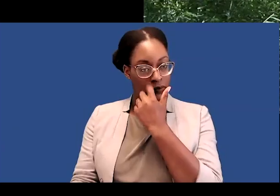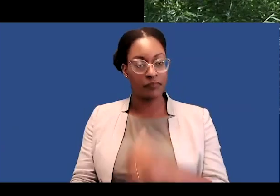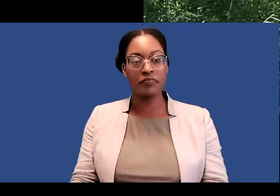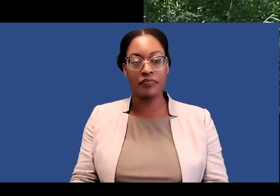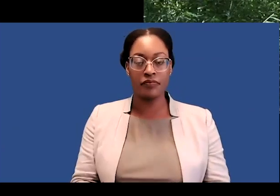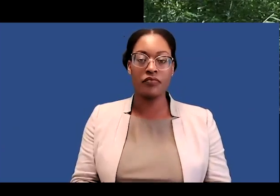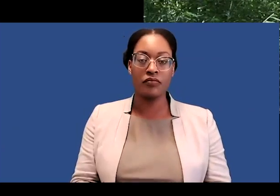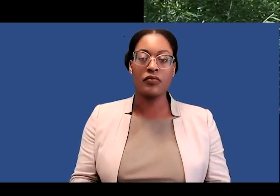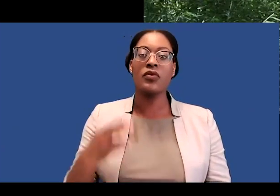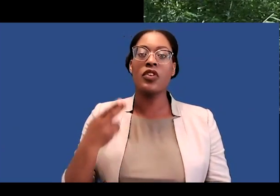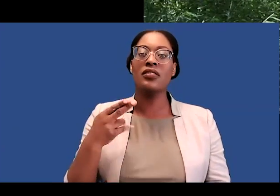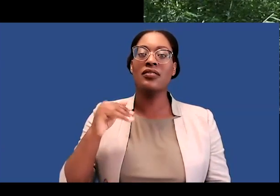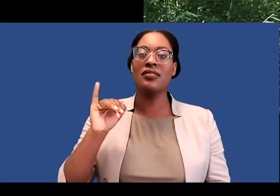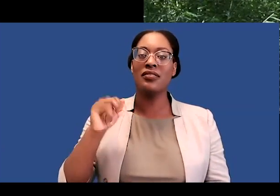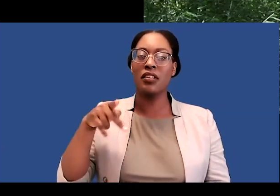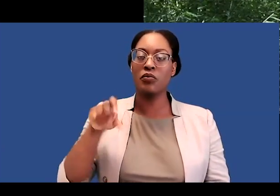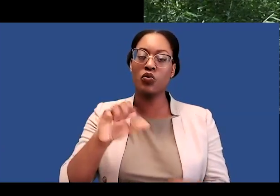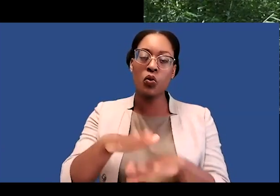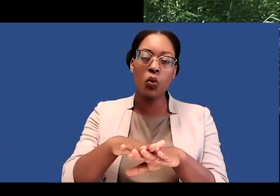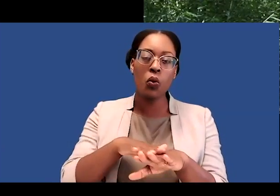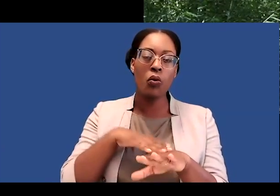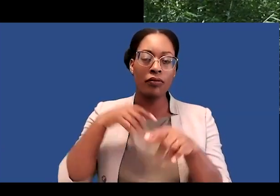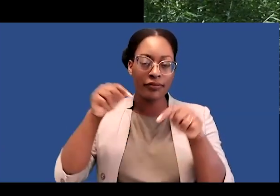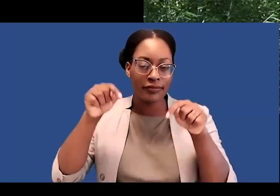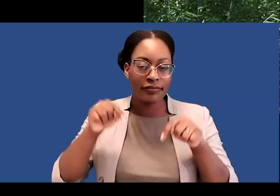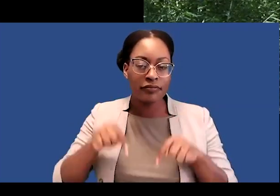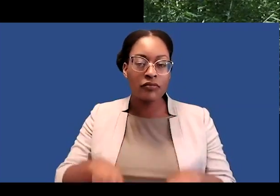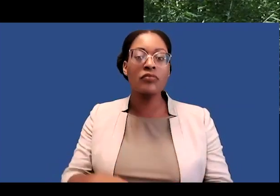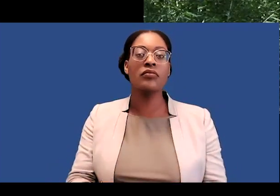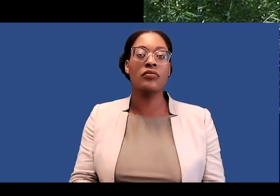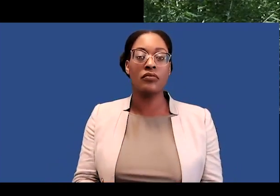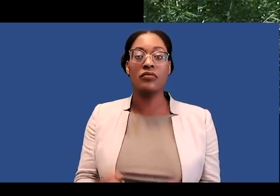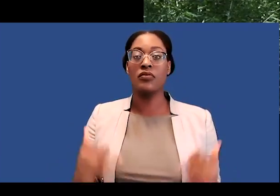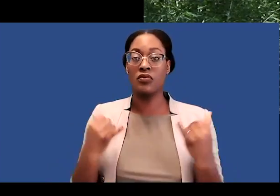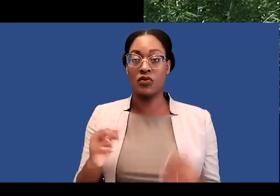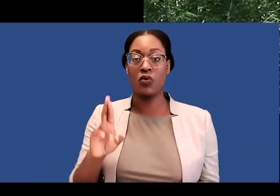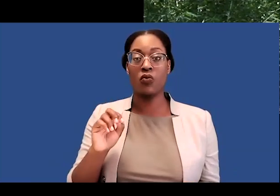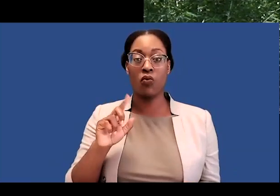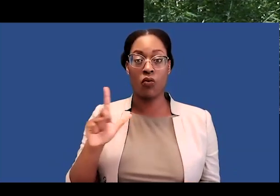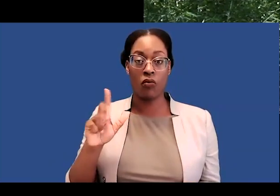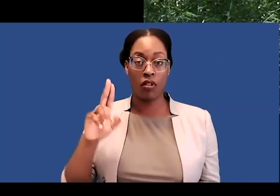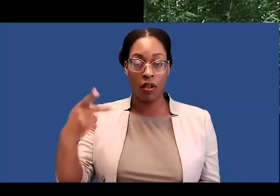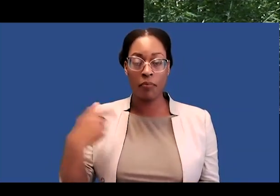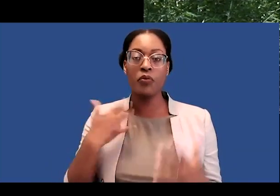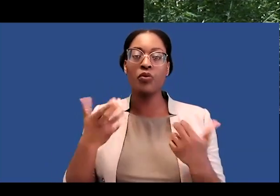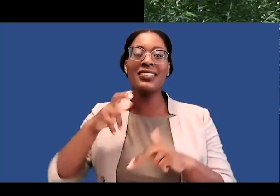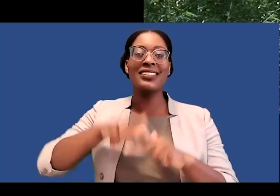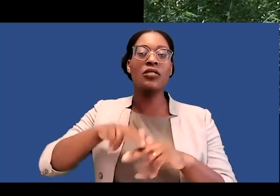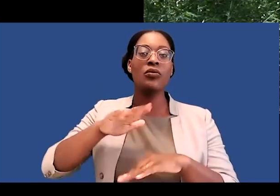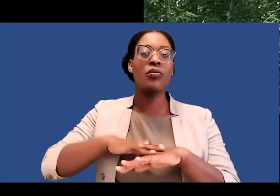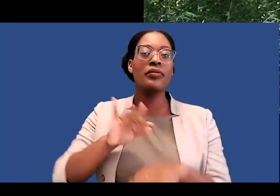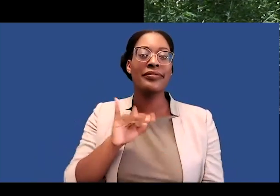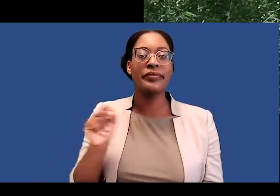I'll slowly lower the hips back down. We're going to roll up so that you're sitting on the feet. Take your time doing this.